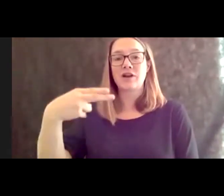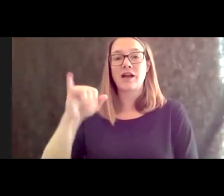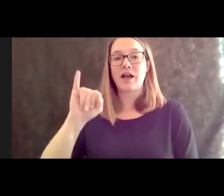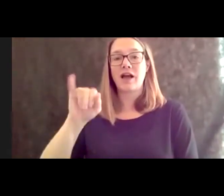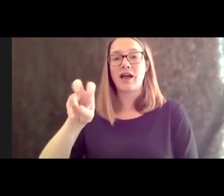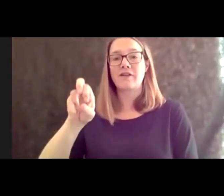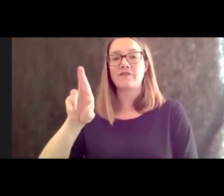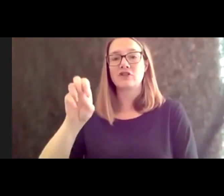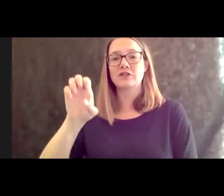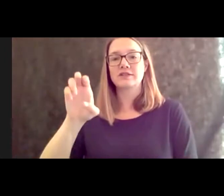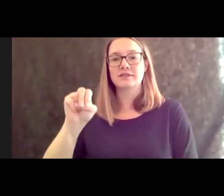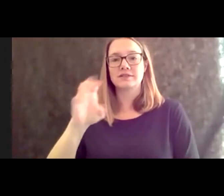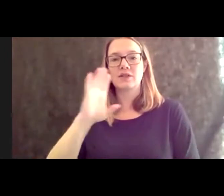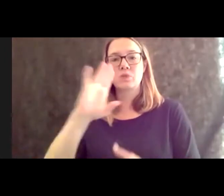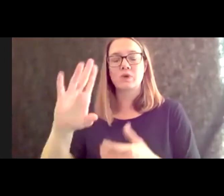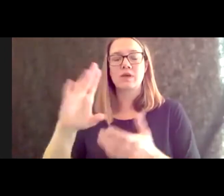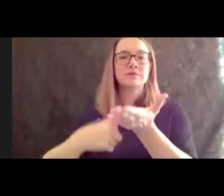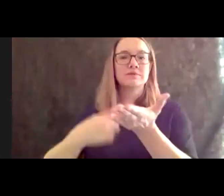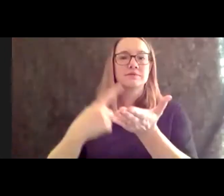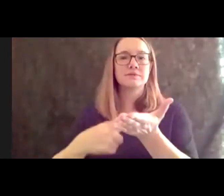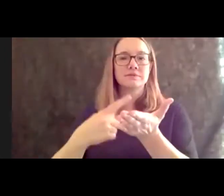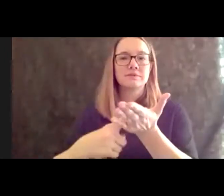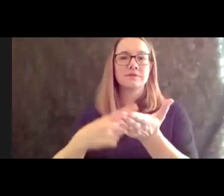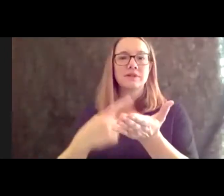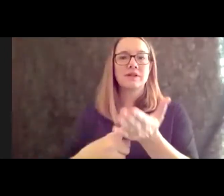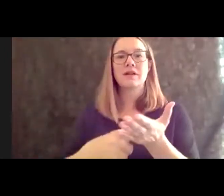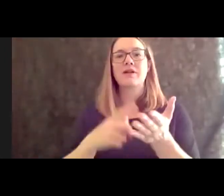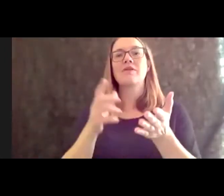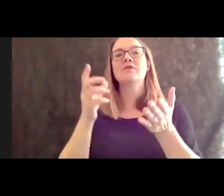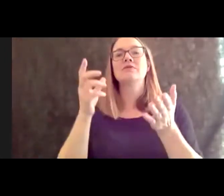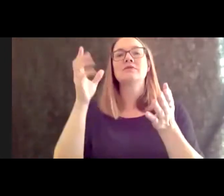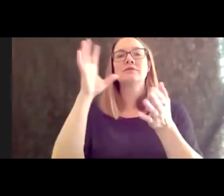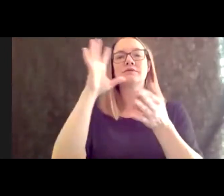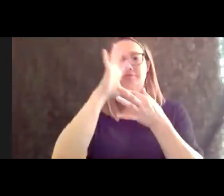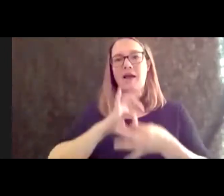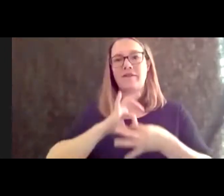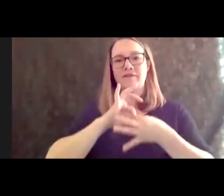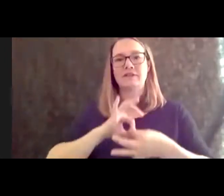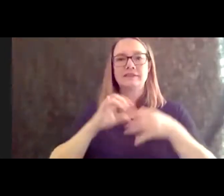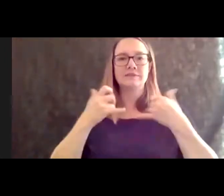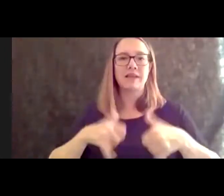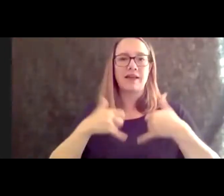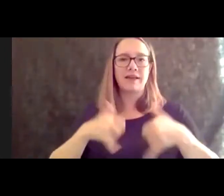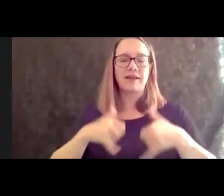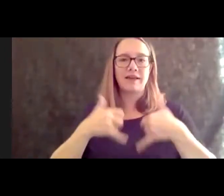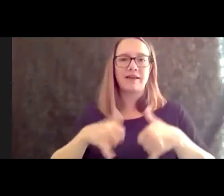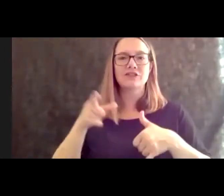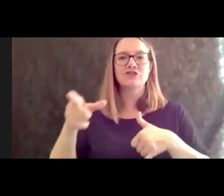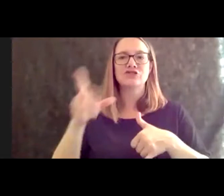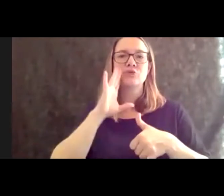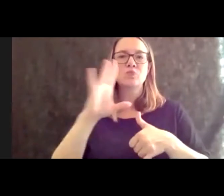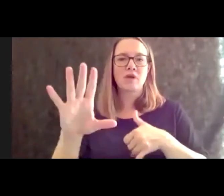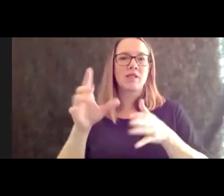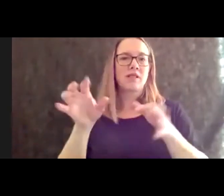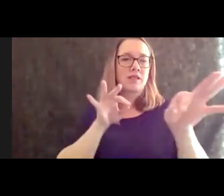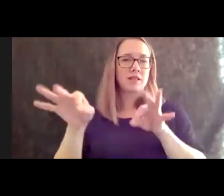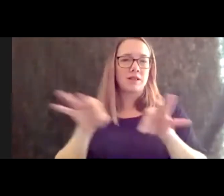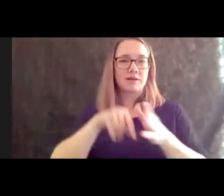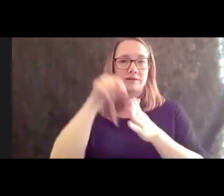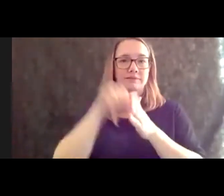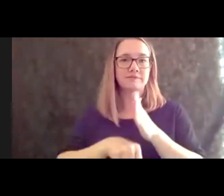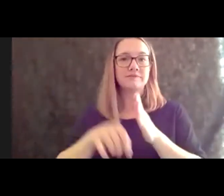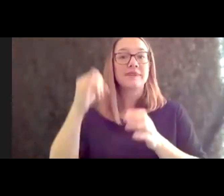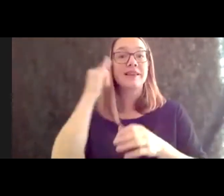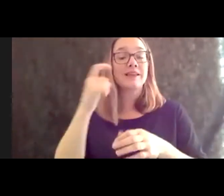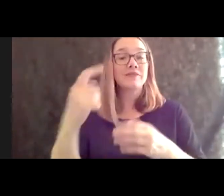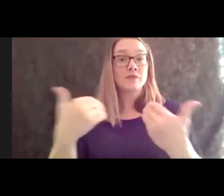play. She's of Curious Sunshine, and I'm sure she'll tell you lots about that. If you have a question during the presentation, please submit